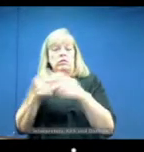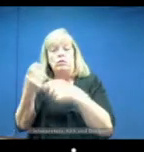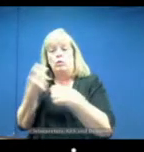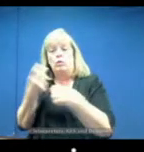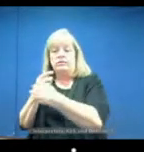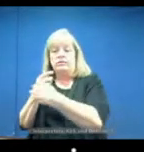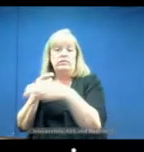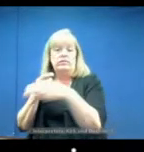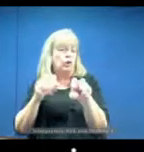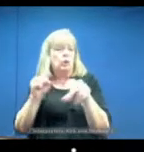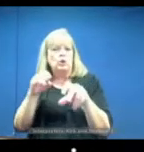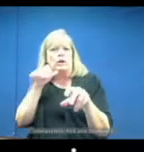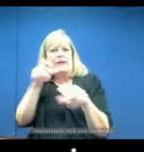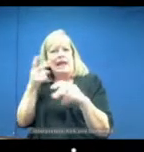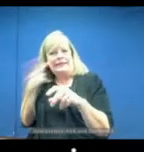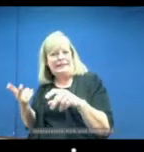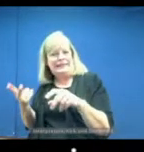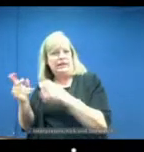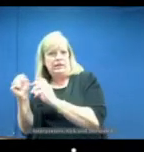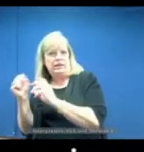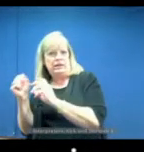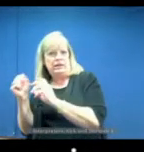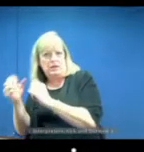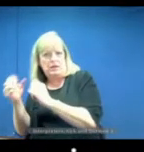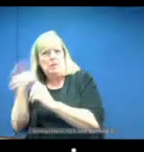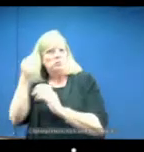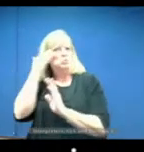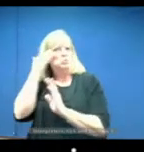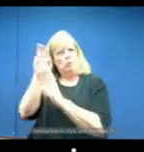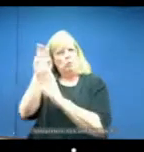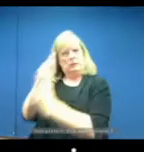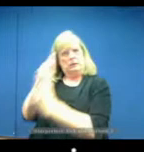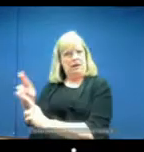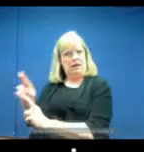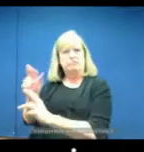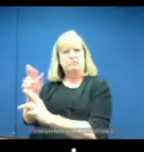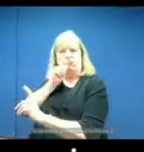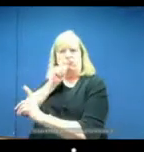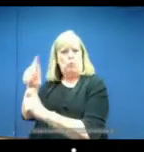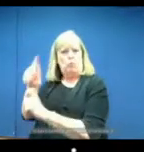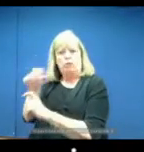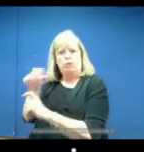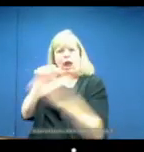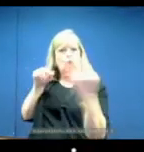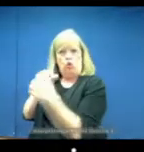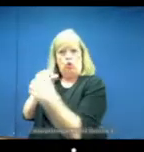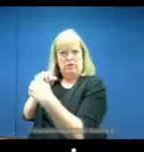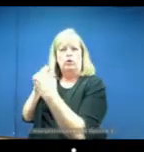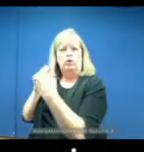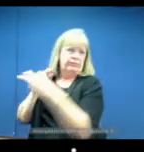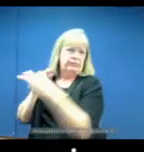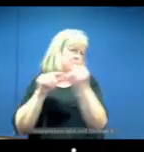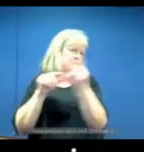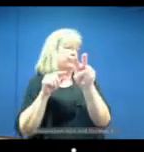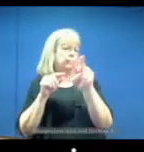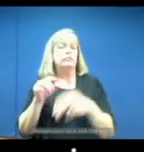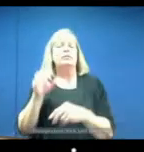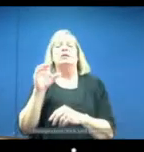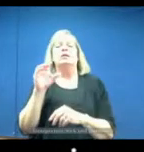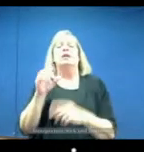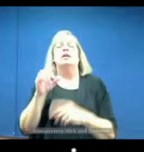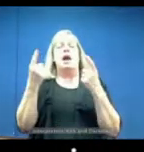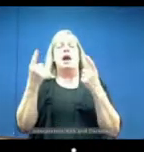at the table out of respect. They knew it was privileged. And then during one of the